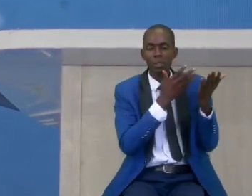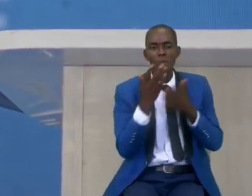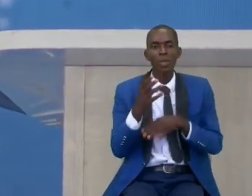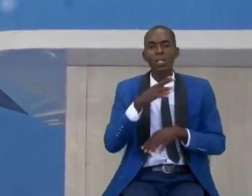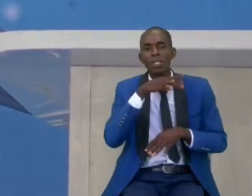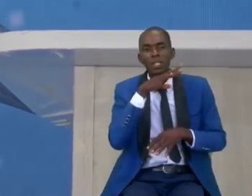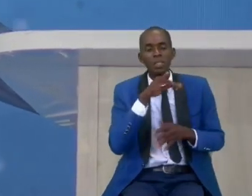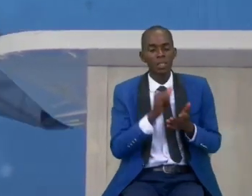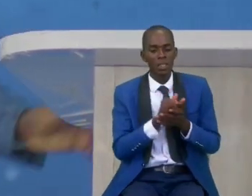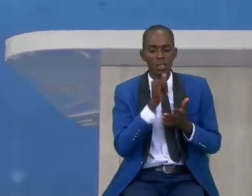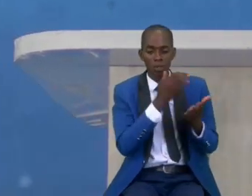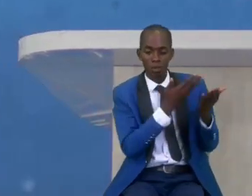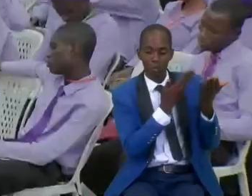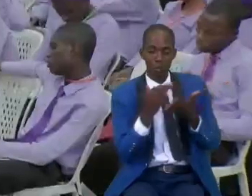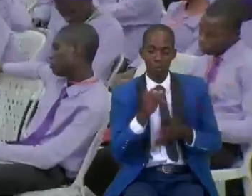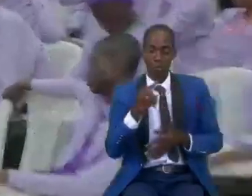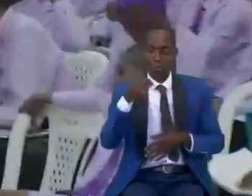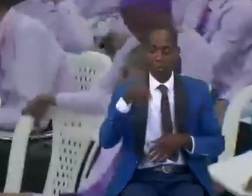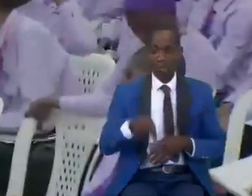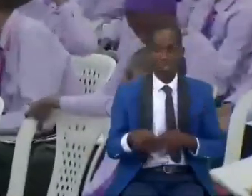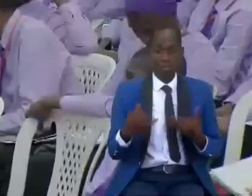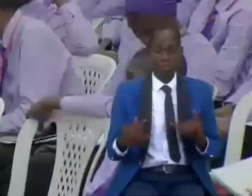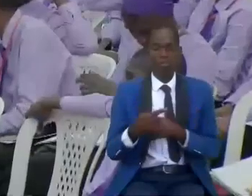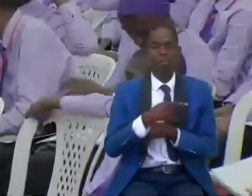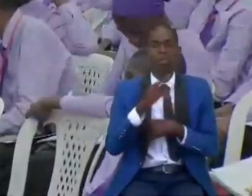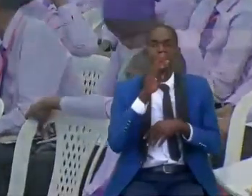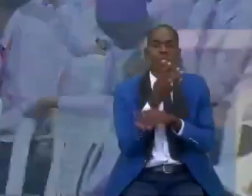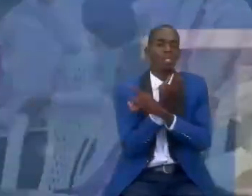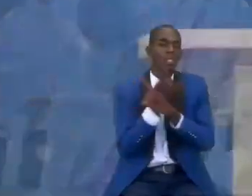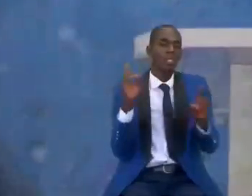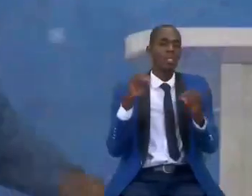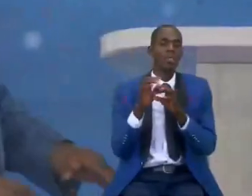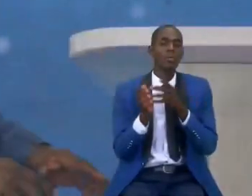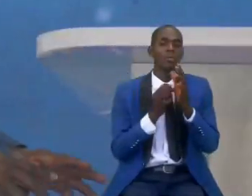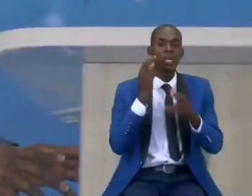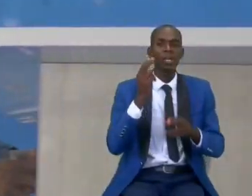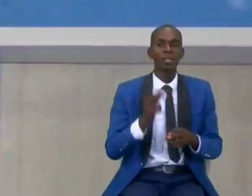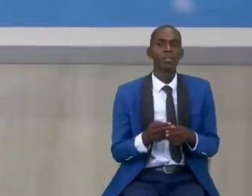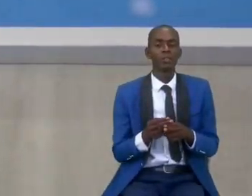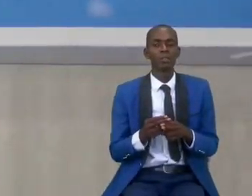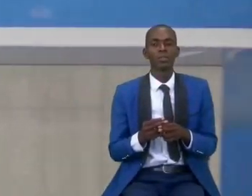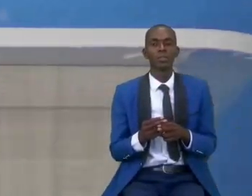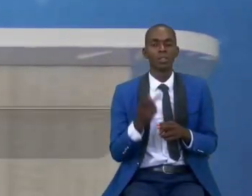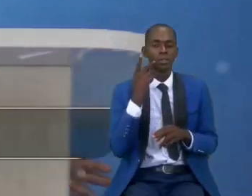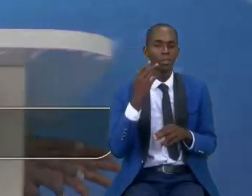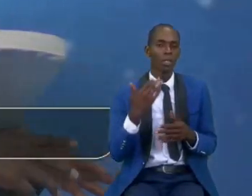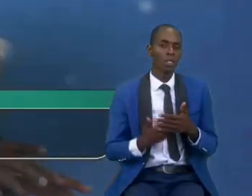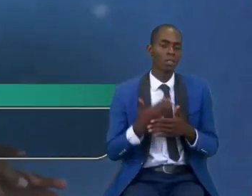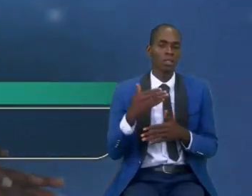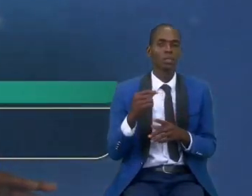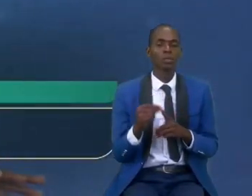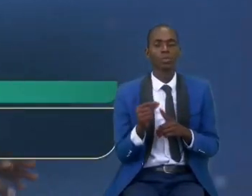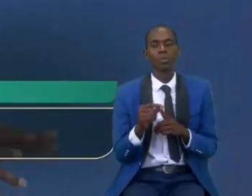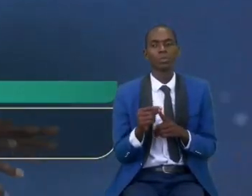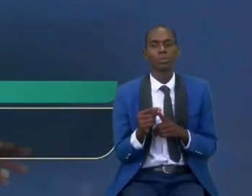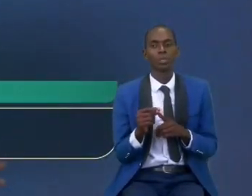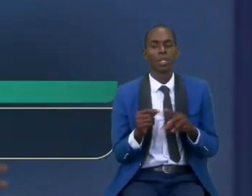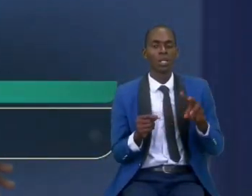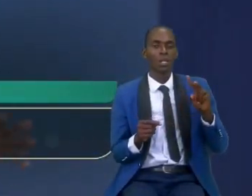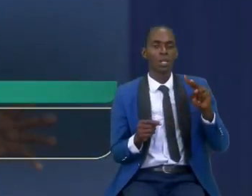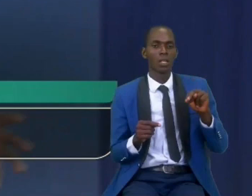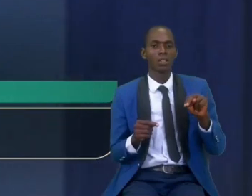in Jesus' name. And look at the next word there. In the nightclub.